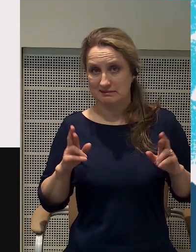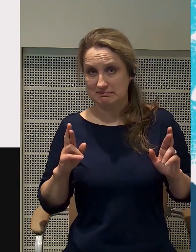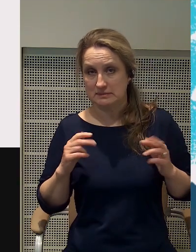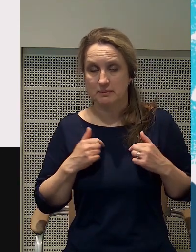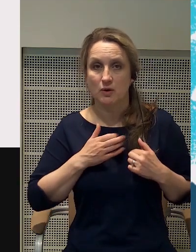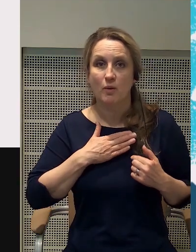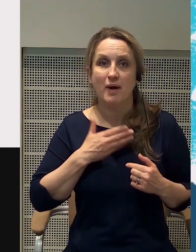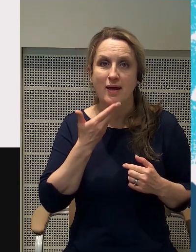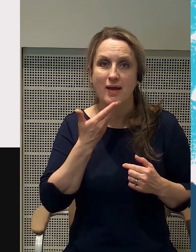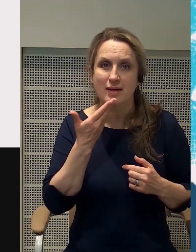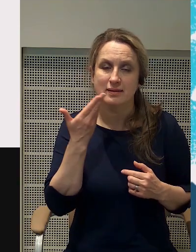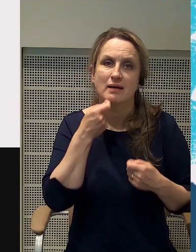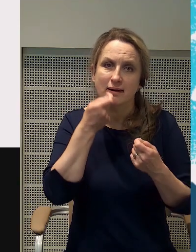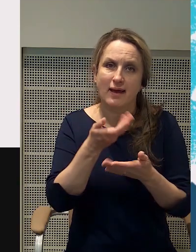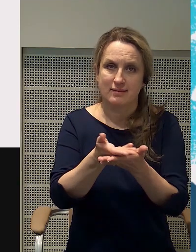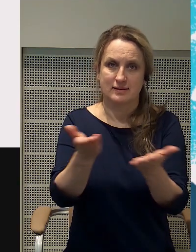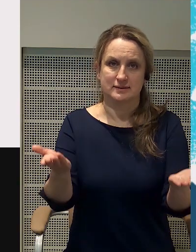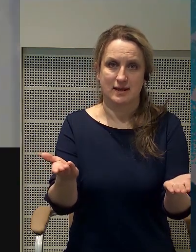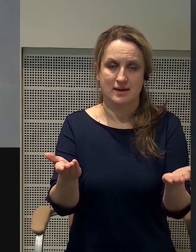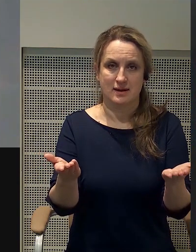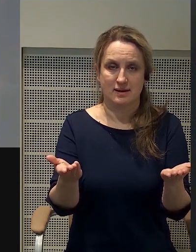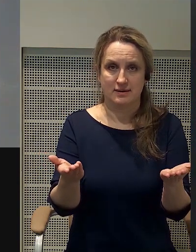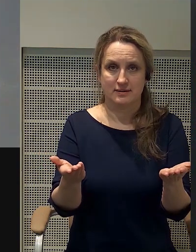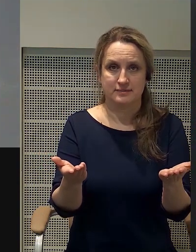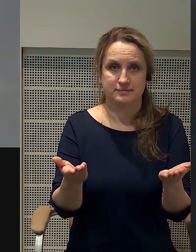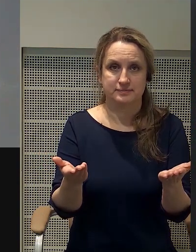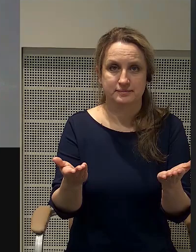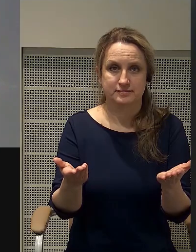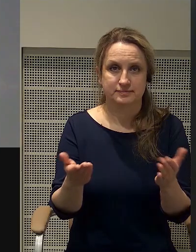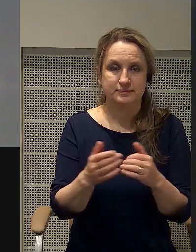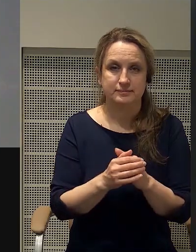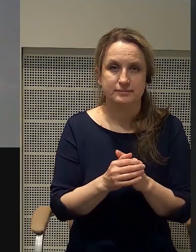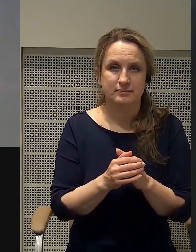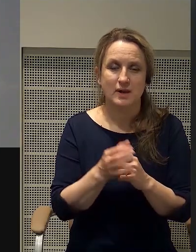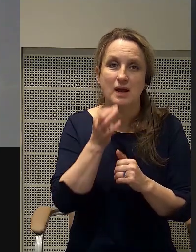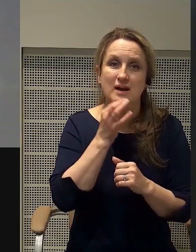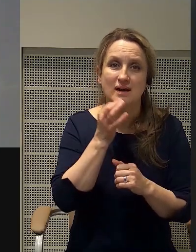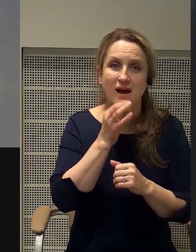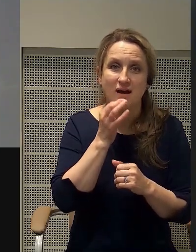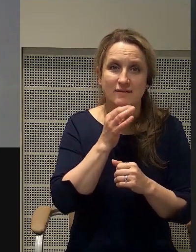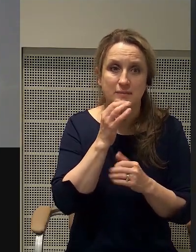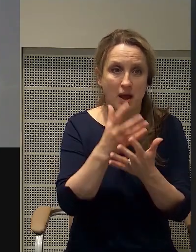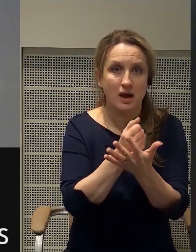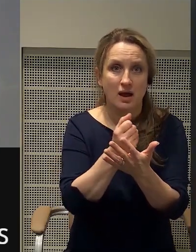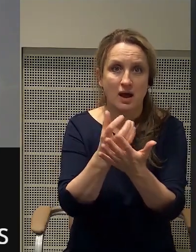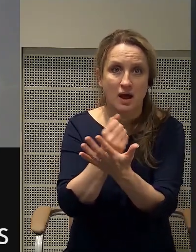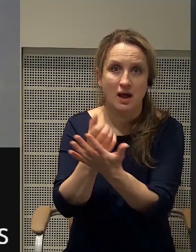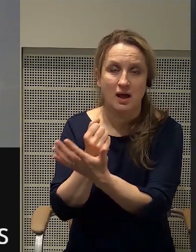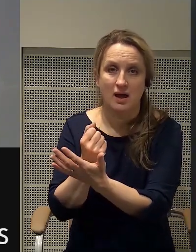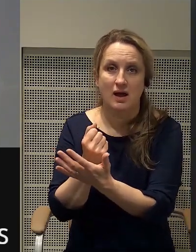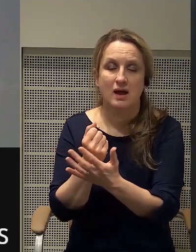without the voice of people, patients, citizens, is like if we have